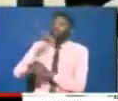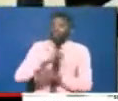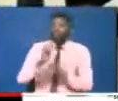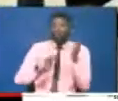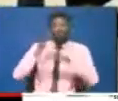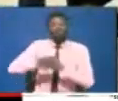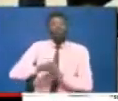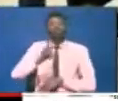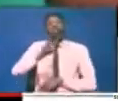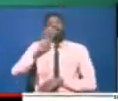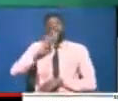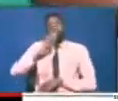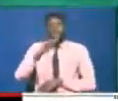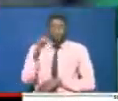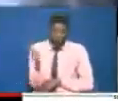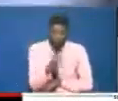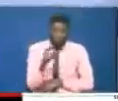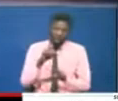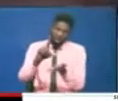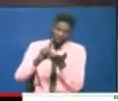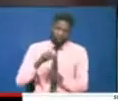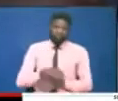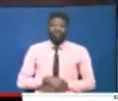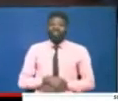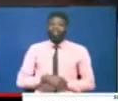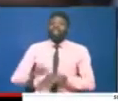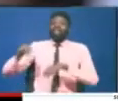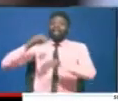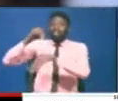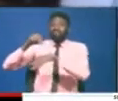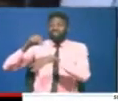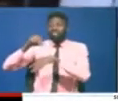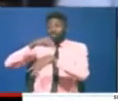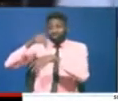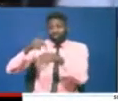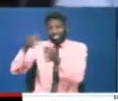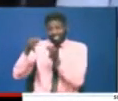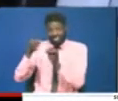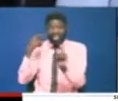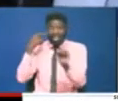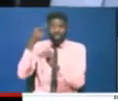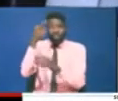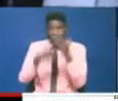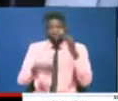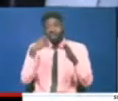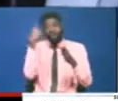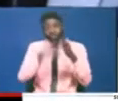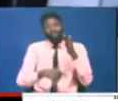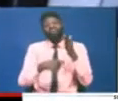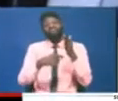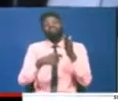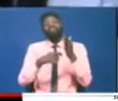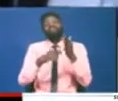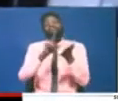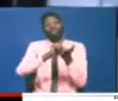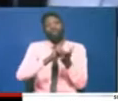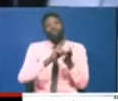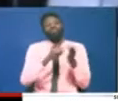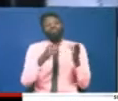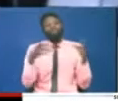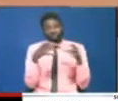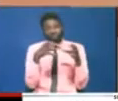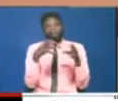loans. Treasury proposed to tax digital lenders in a bid to show up revenue after developing regulations to govern the